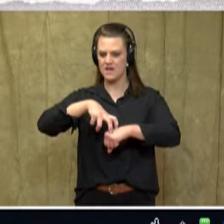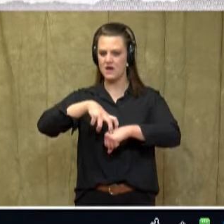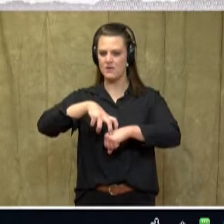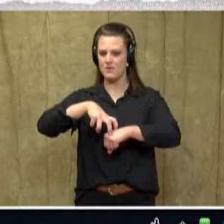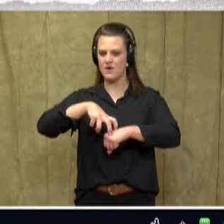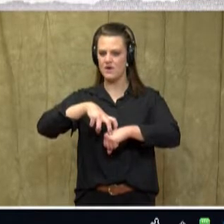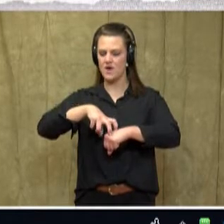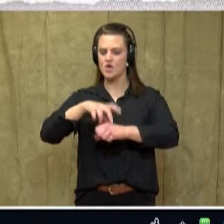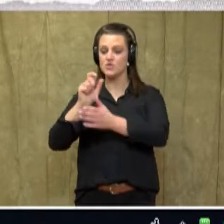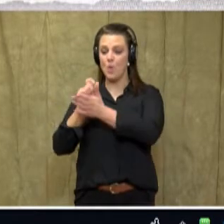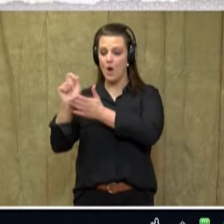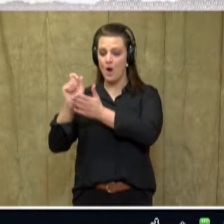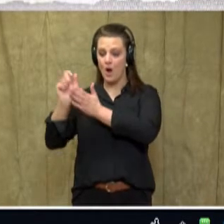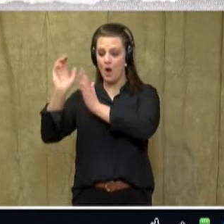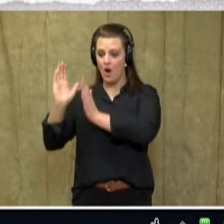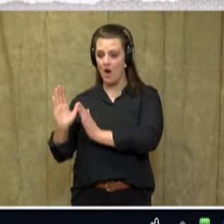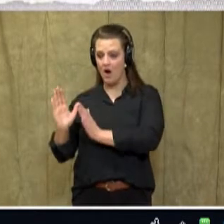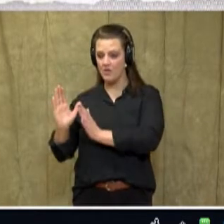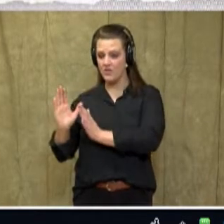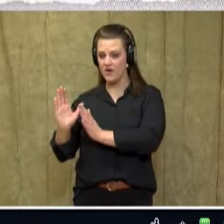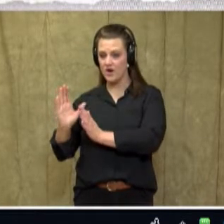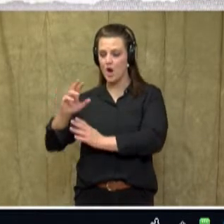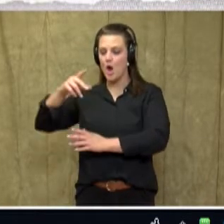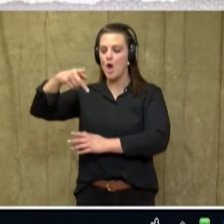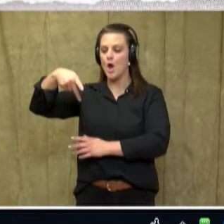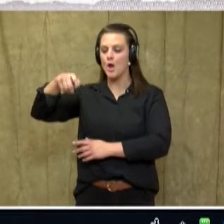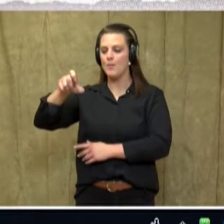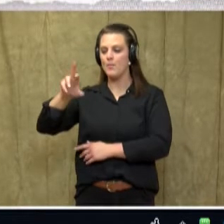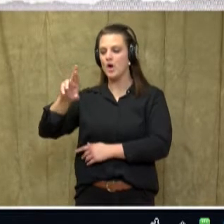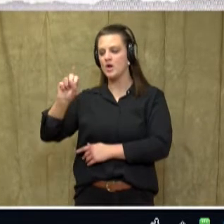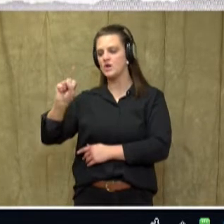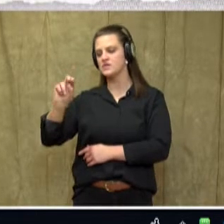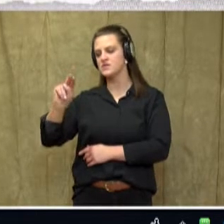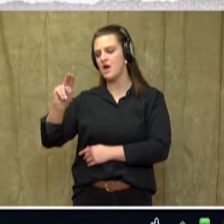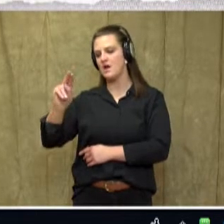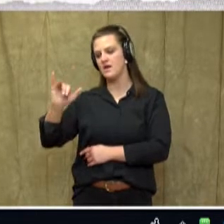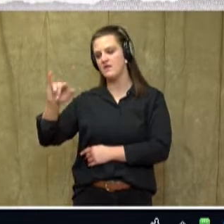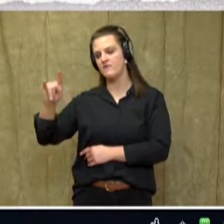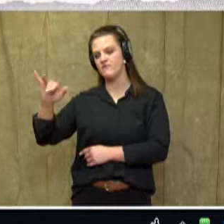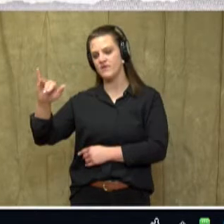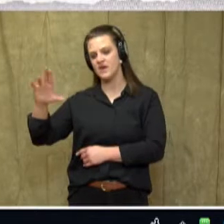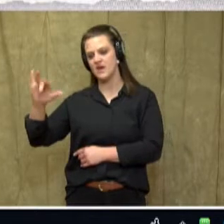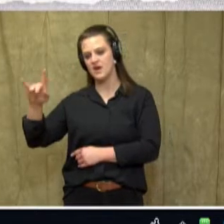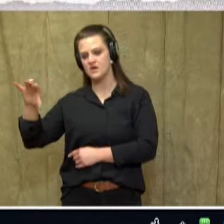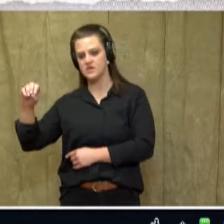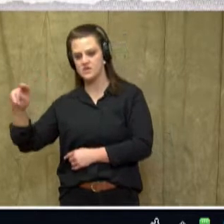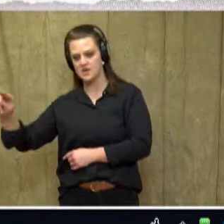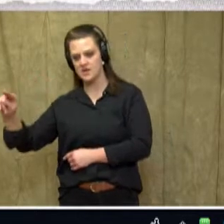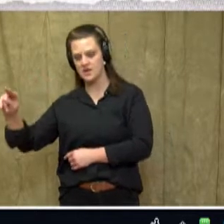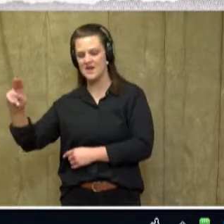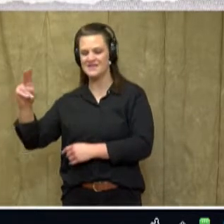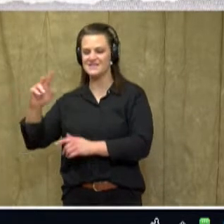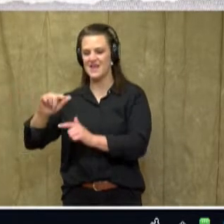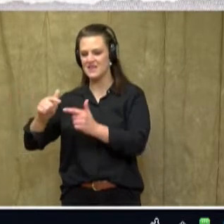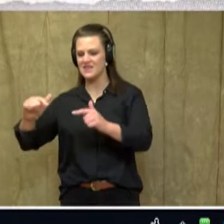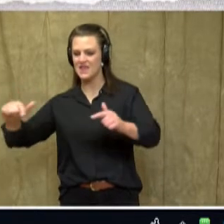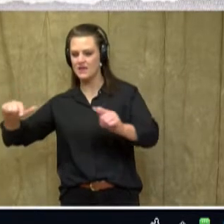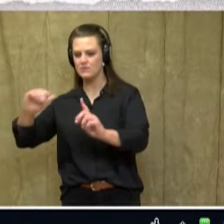the author is wanting to give us personification, which is a figurative language. If you think about the